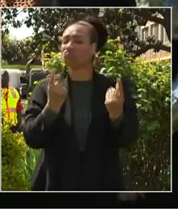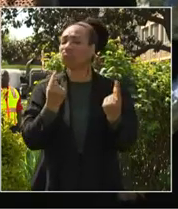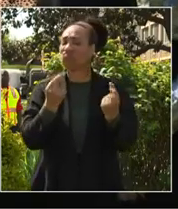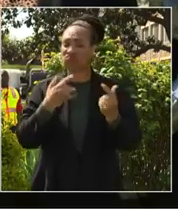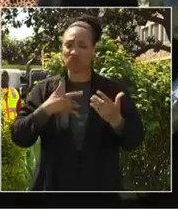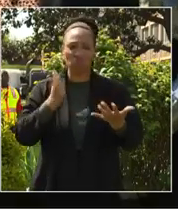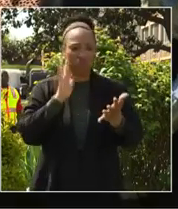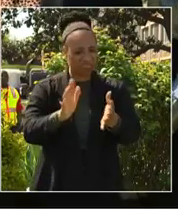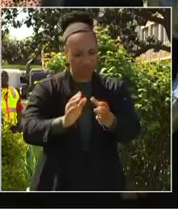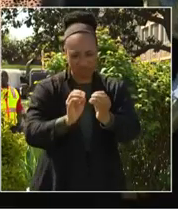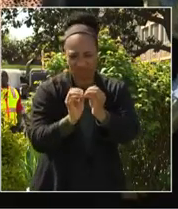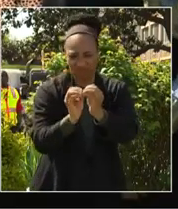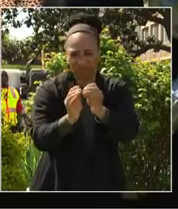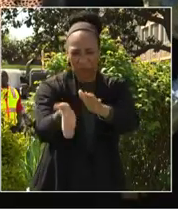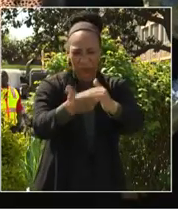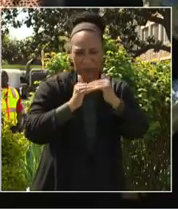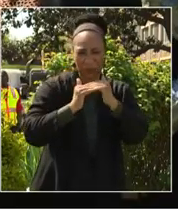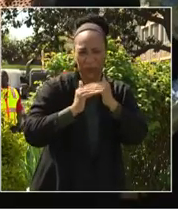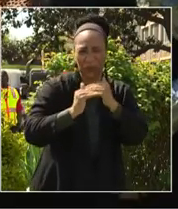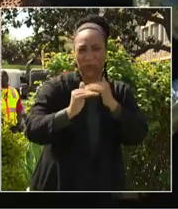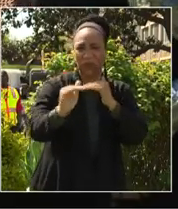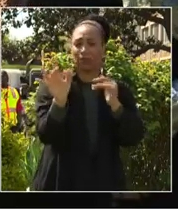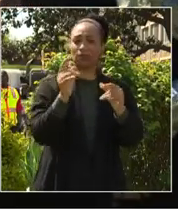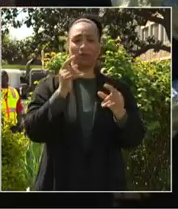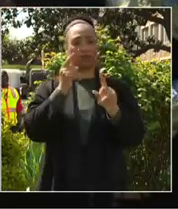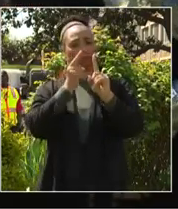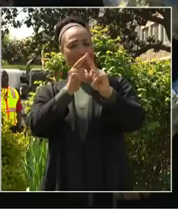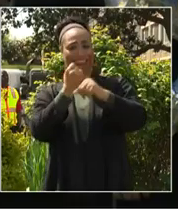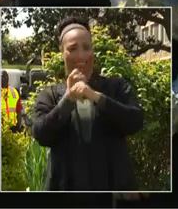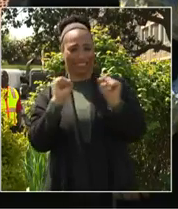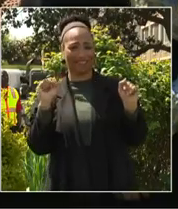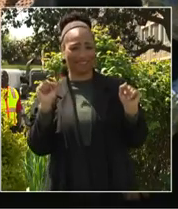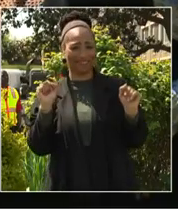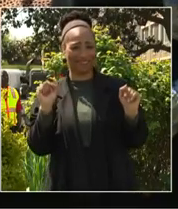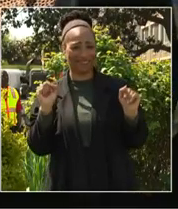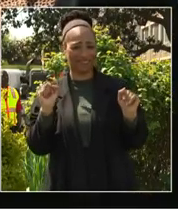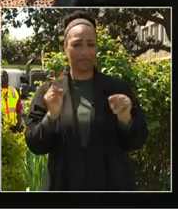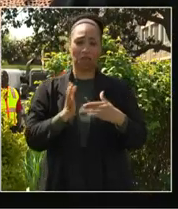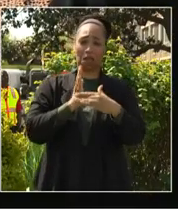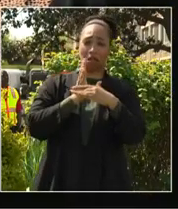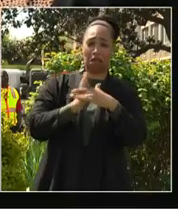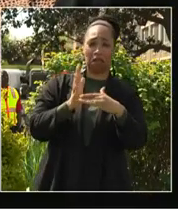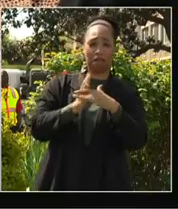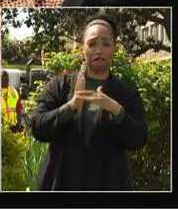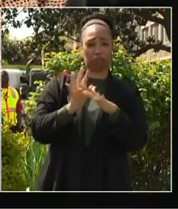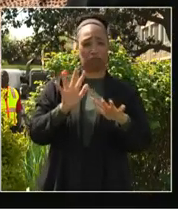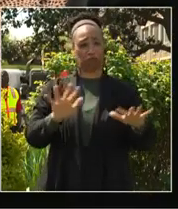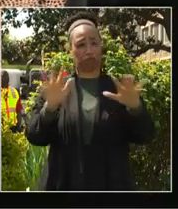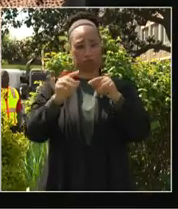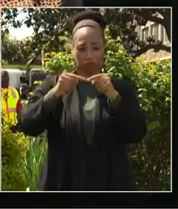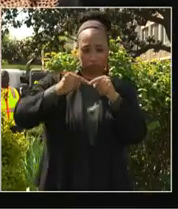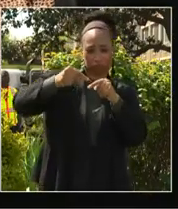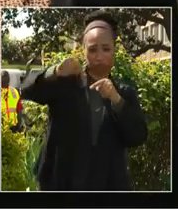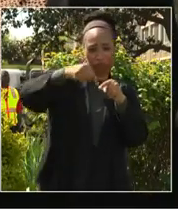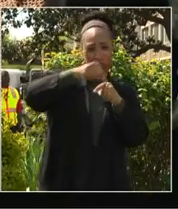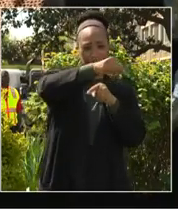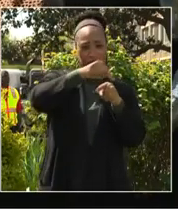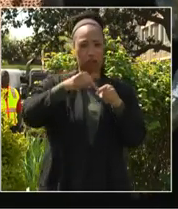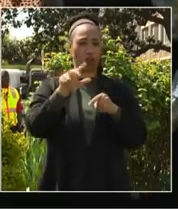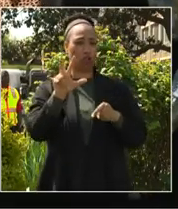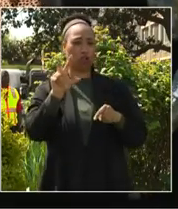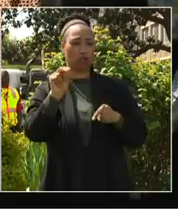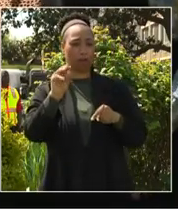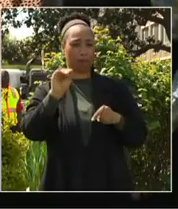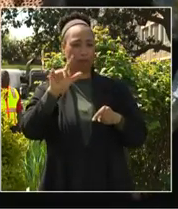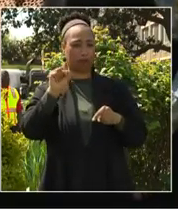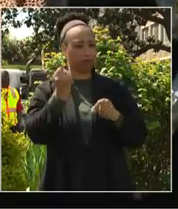average, WGL paves about 30 lane miles of roadway every year in the district. A lot of this is due to road cuts we'll